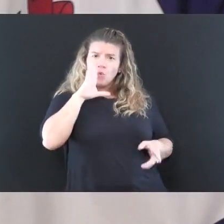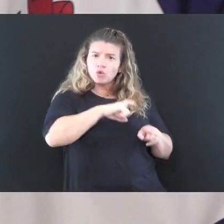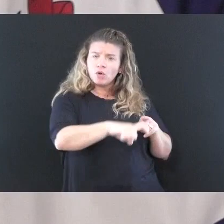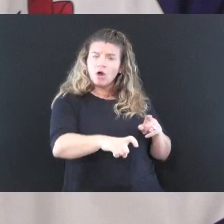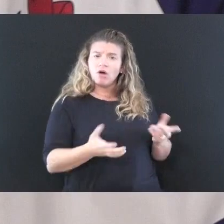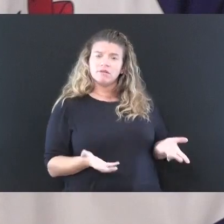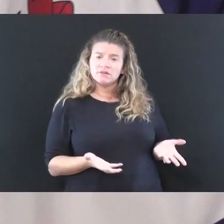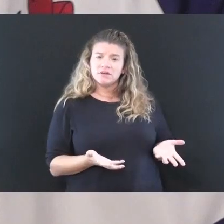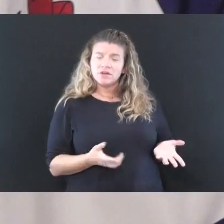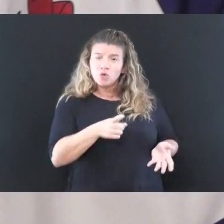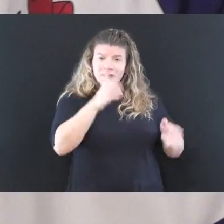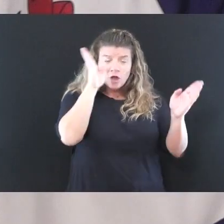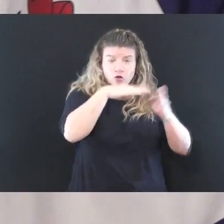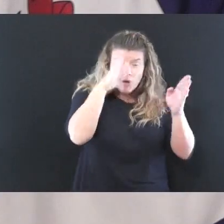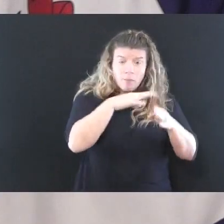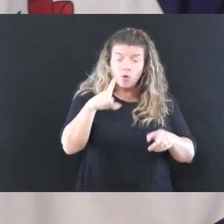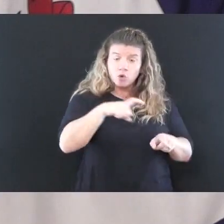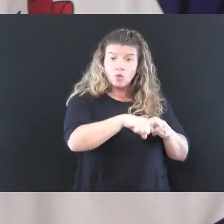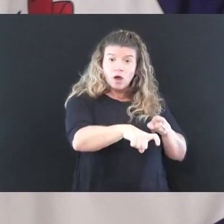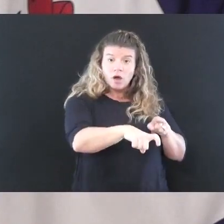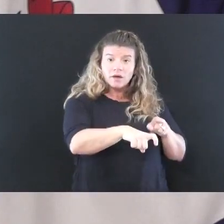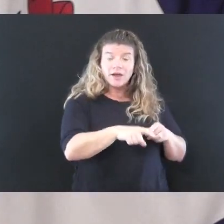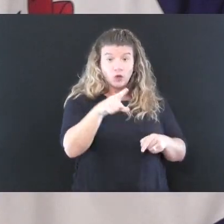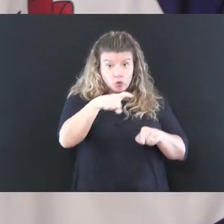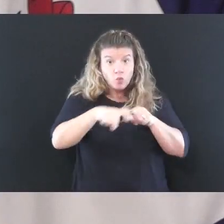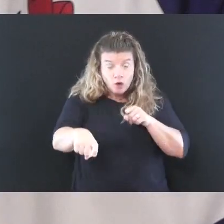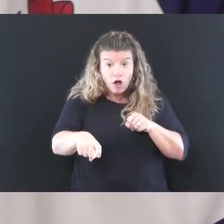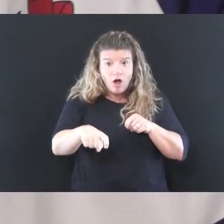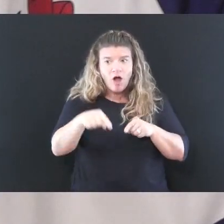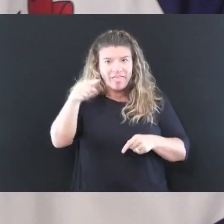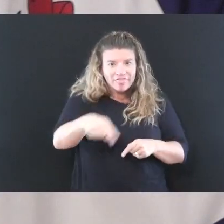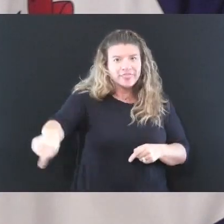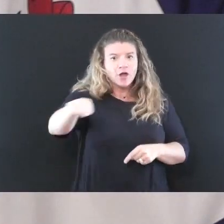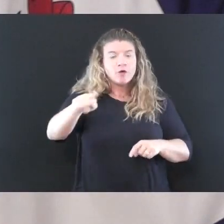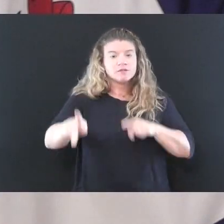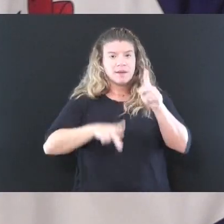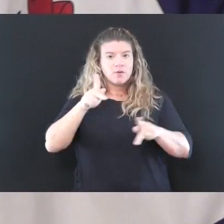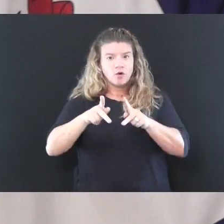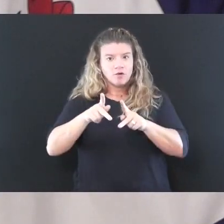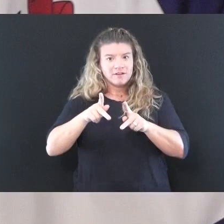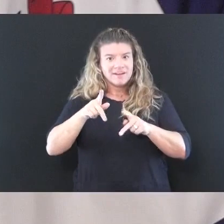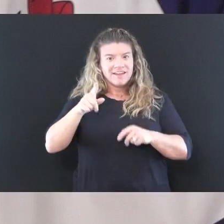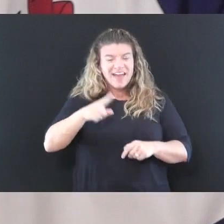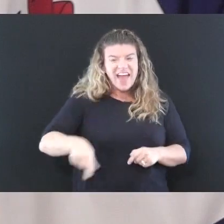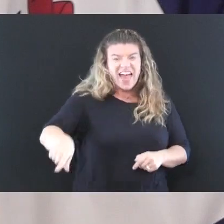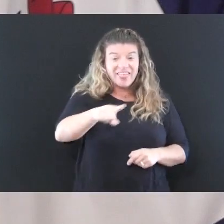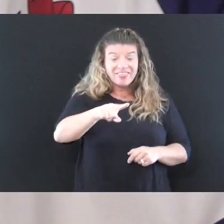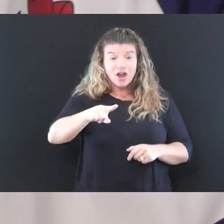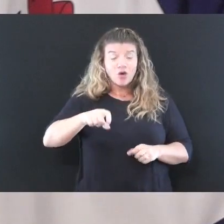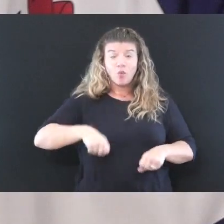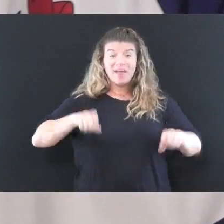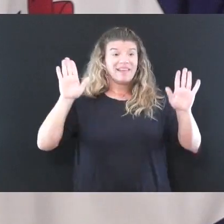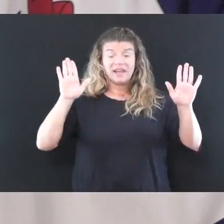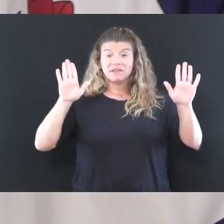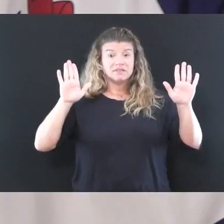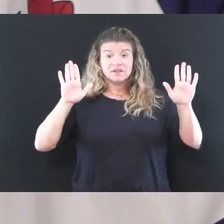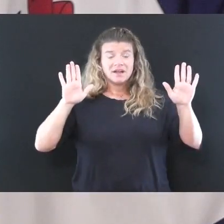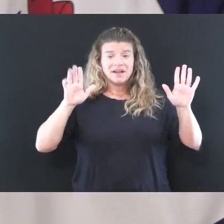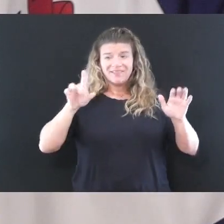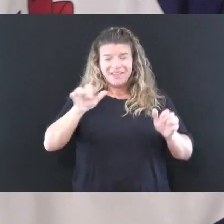call? You call the very, very people that are willing, with not much pay and a lot of